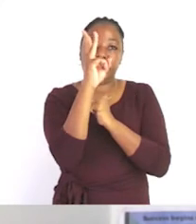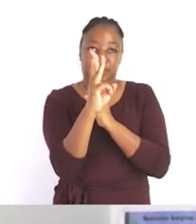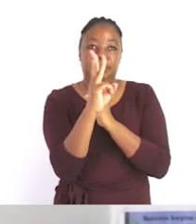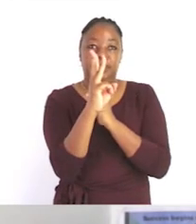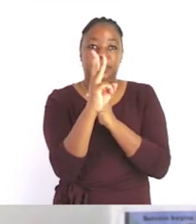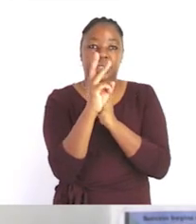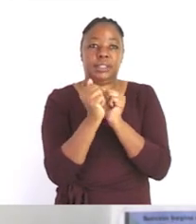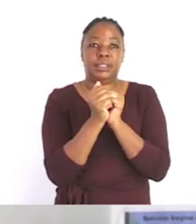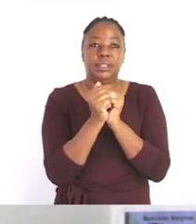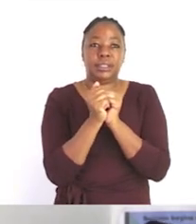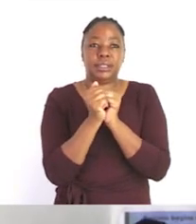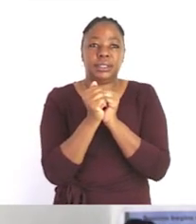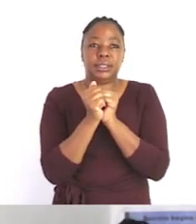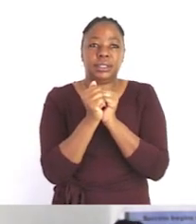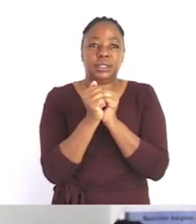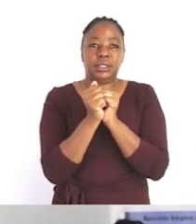So we now say